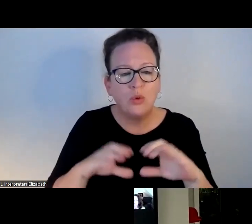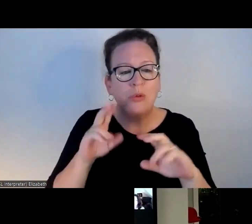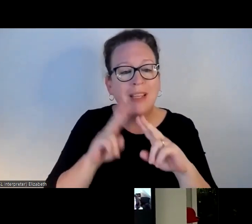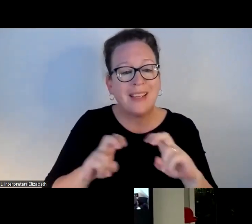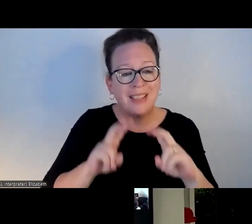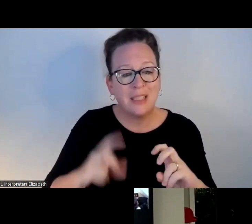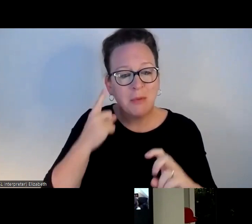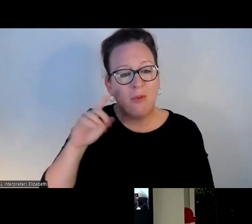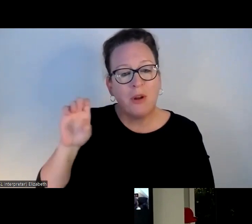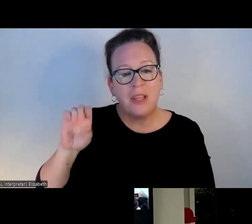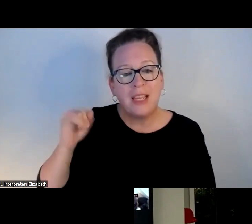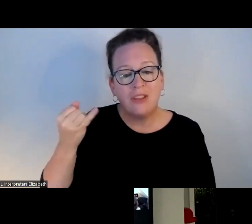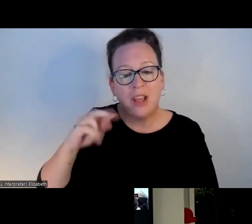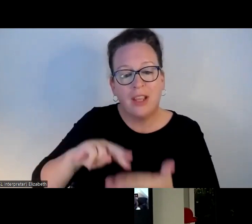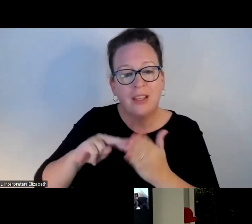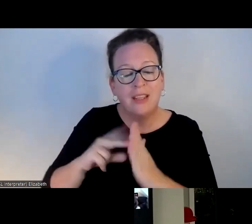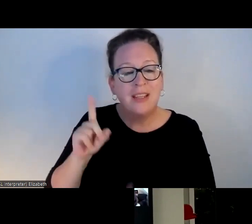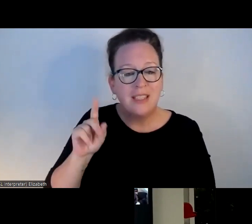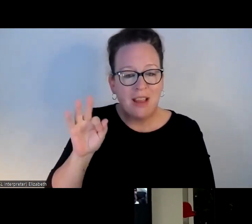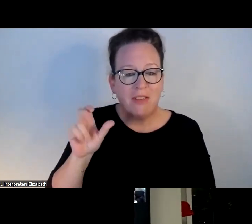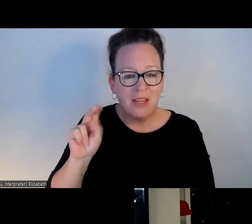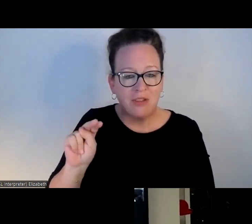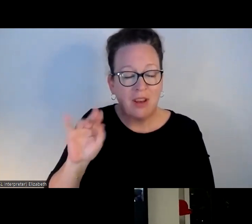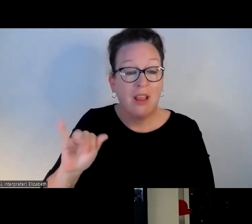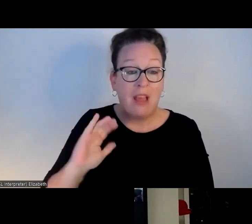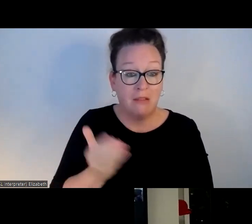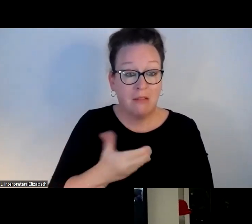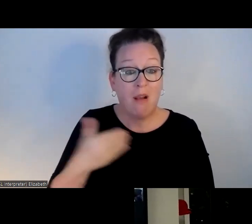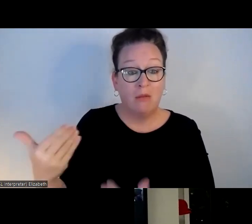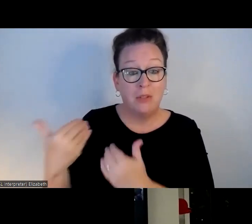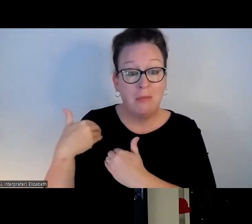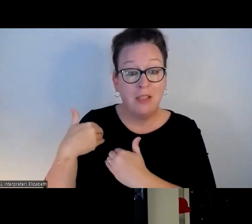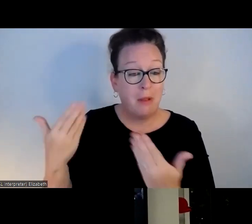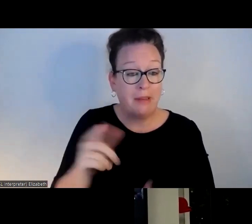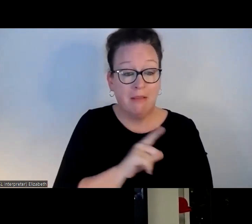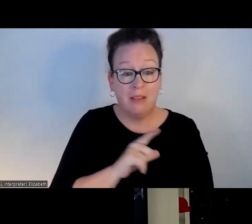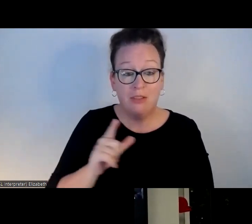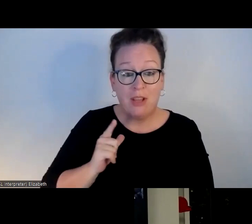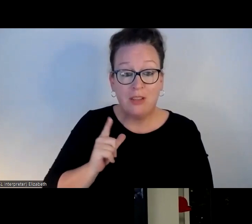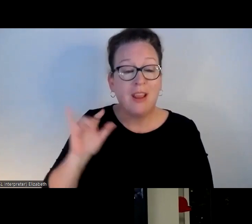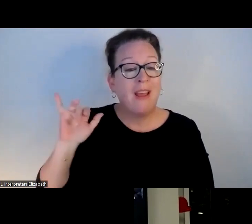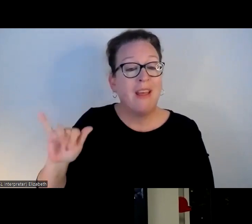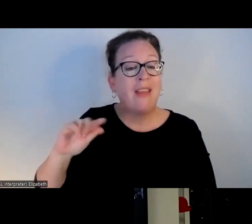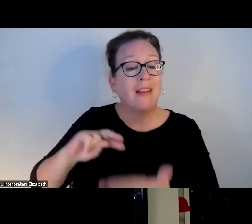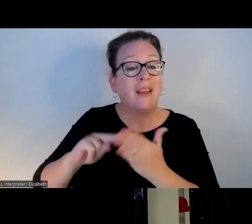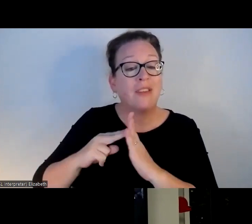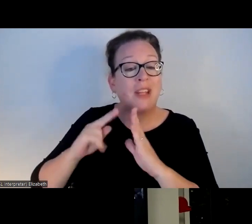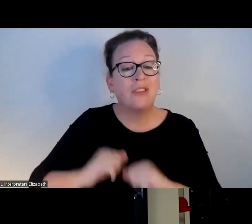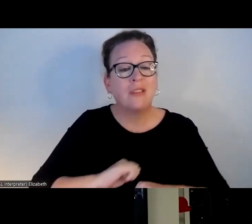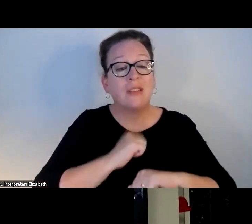definition, which is one of our explicit charges in the legislation that created the council, as well as the EJ definition